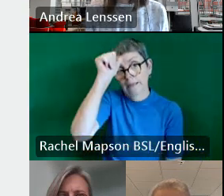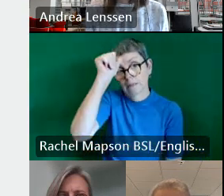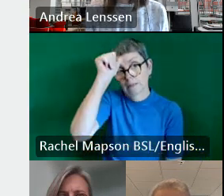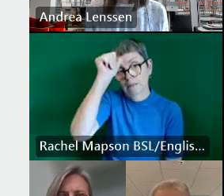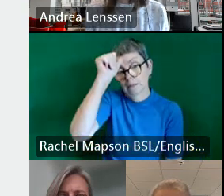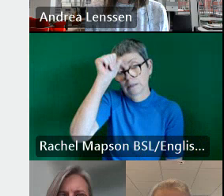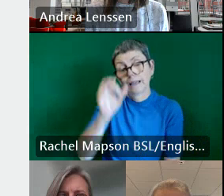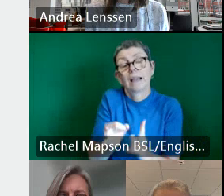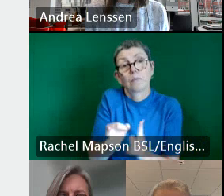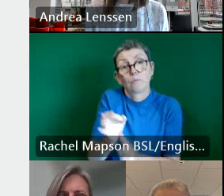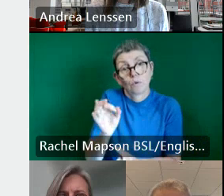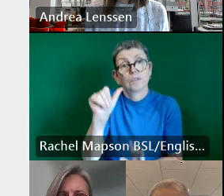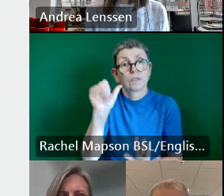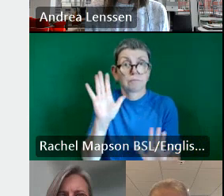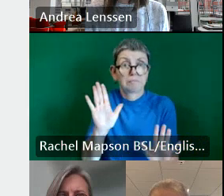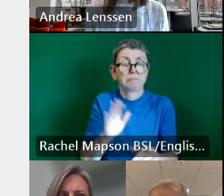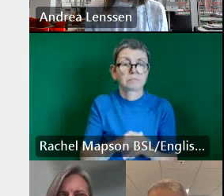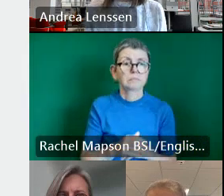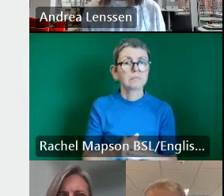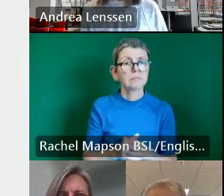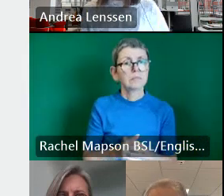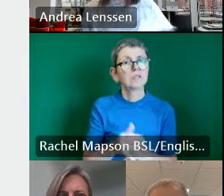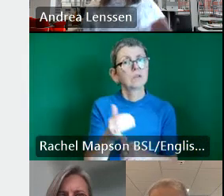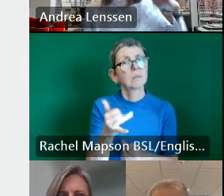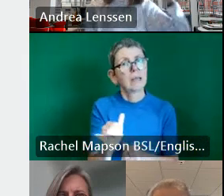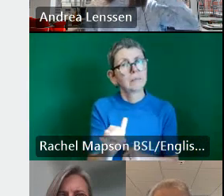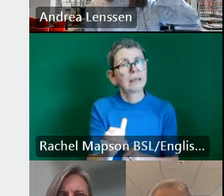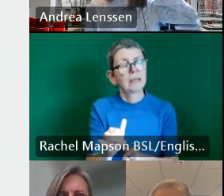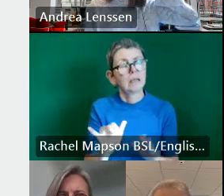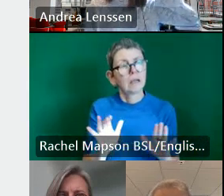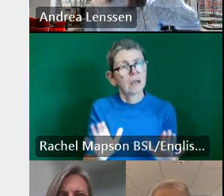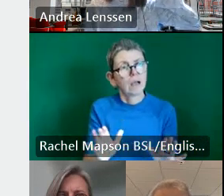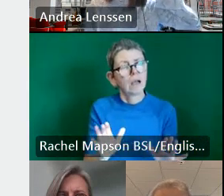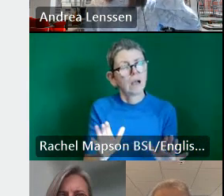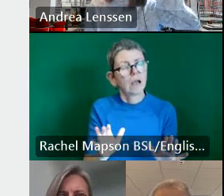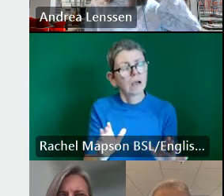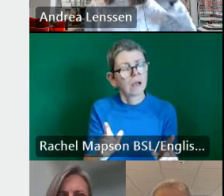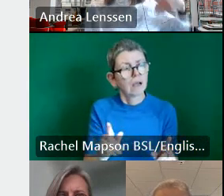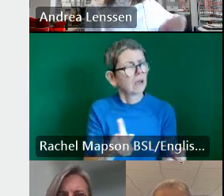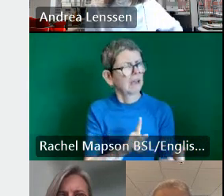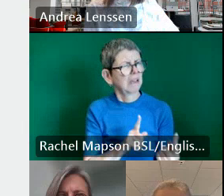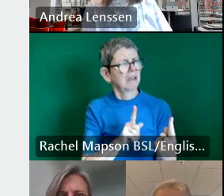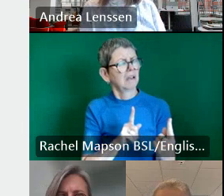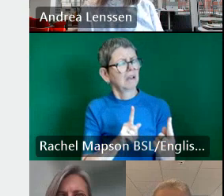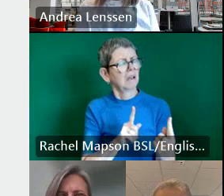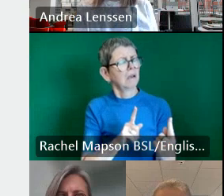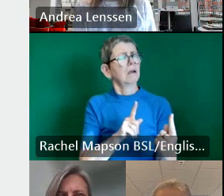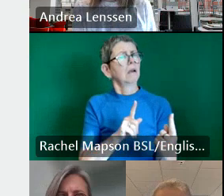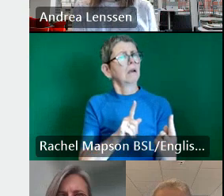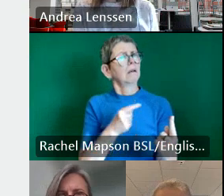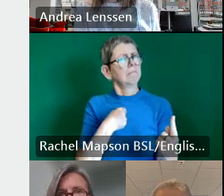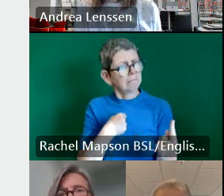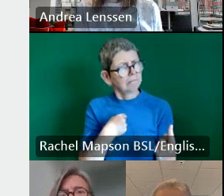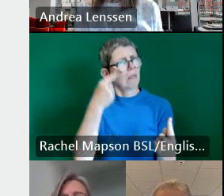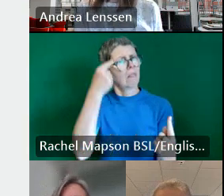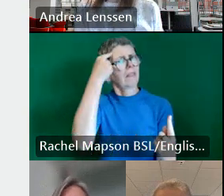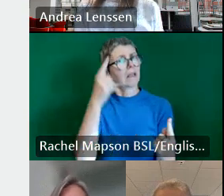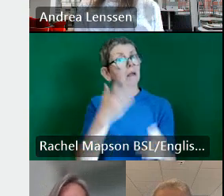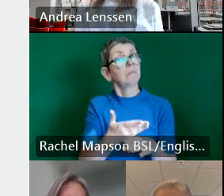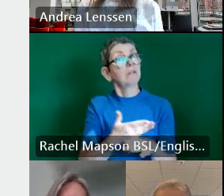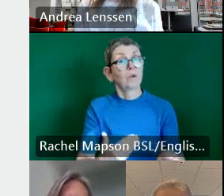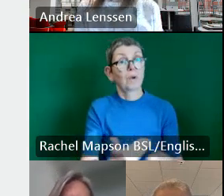beat before you move to the next step to make sure you are doing everything to address the needs and concerns of the patient in front